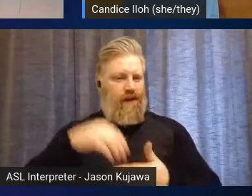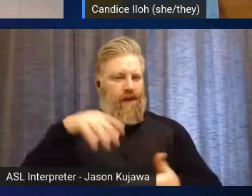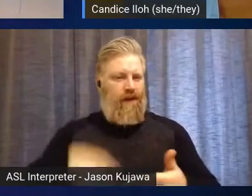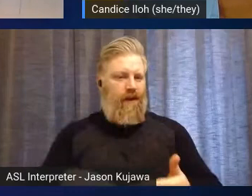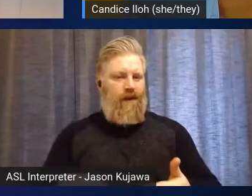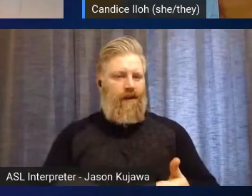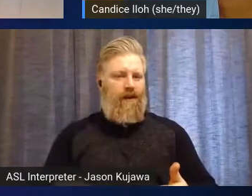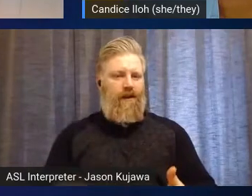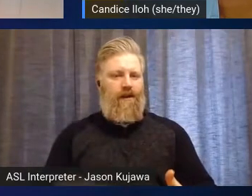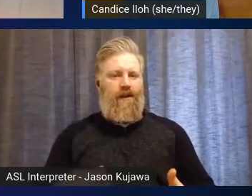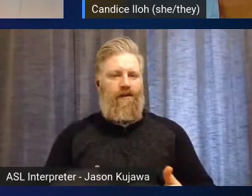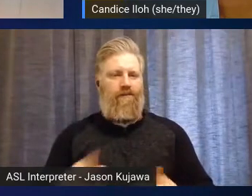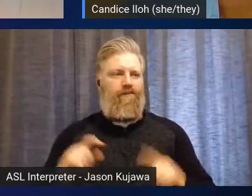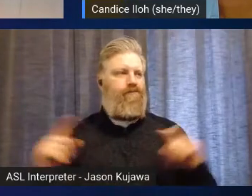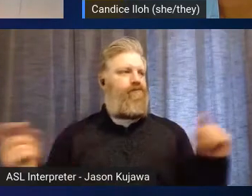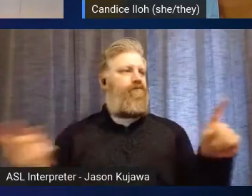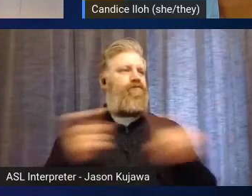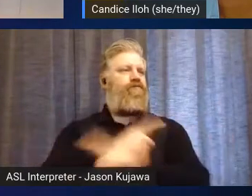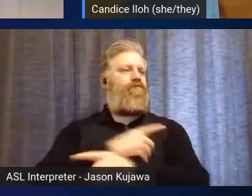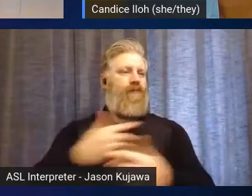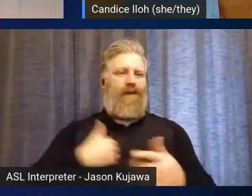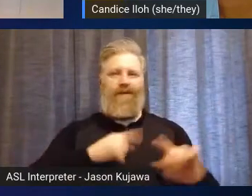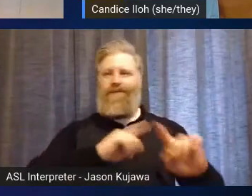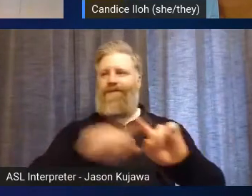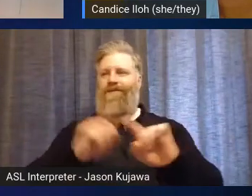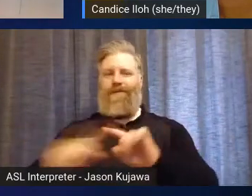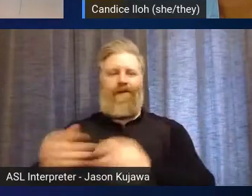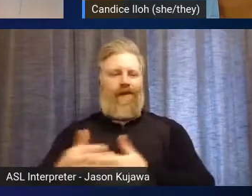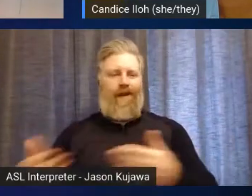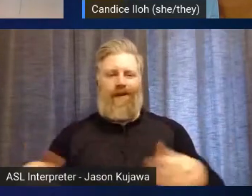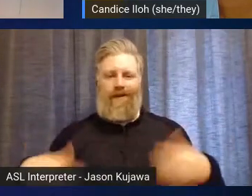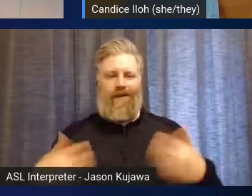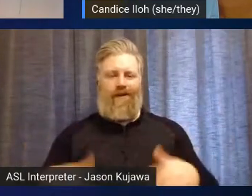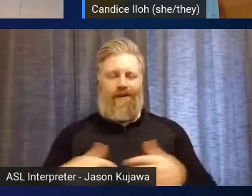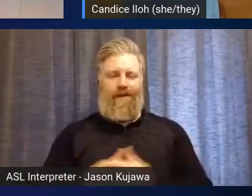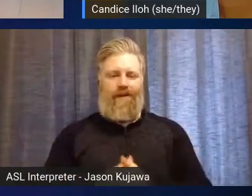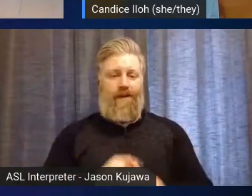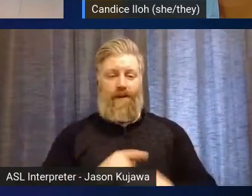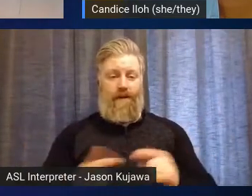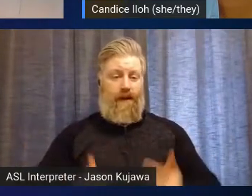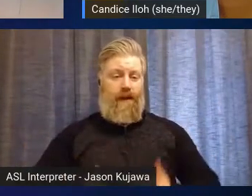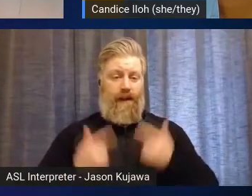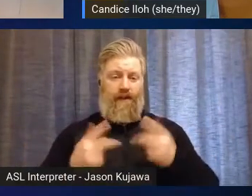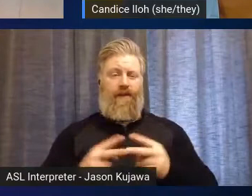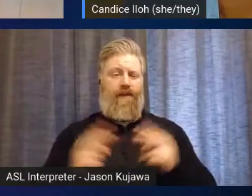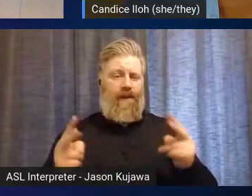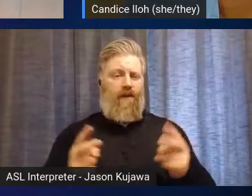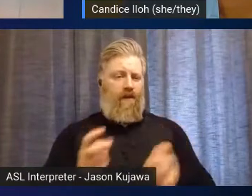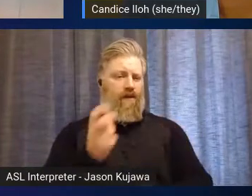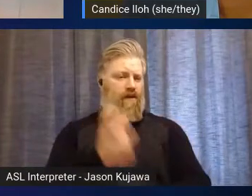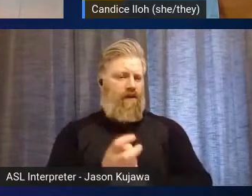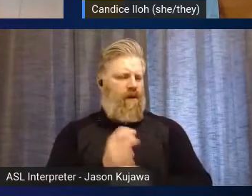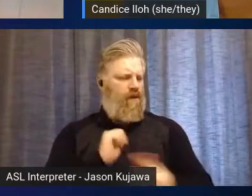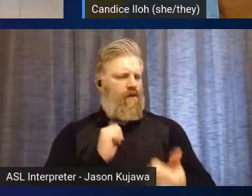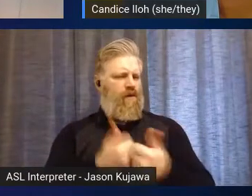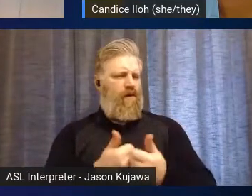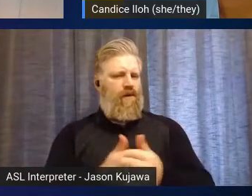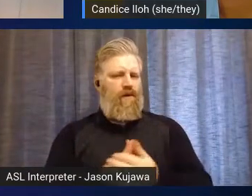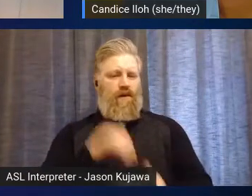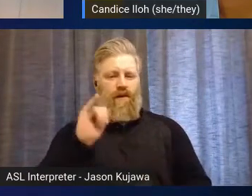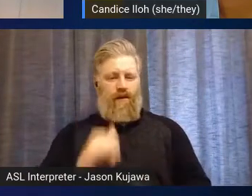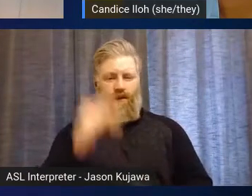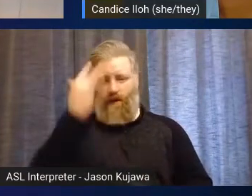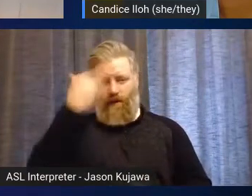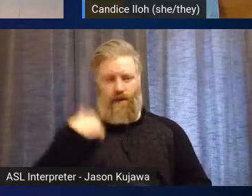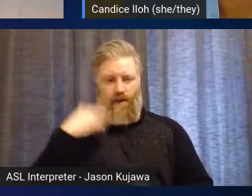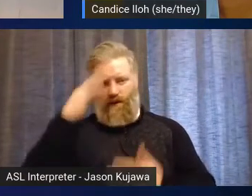students running around with all these different things, I was still amazed. But life was really, really challenging. And that's why I choose to work